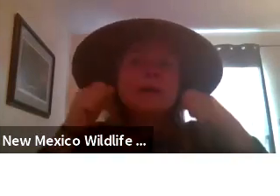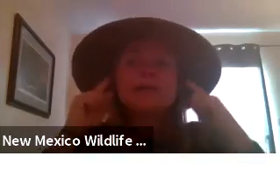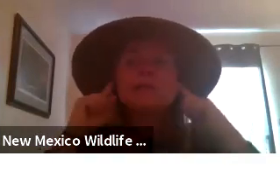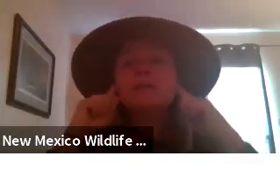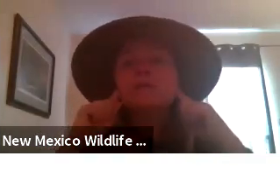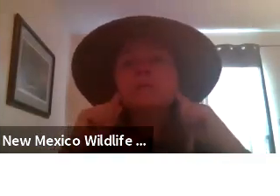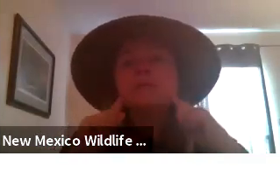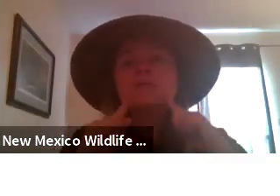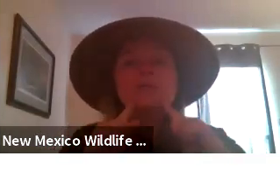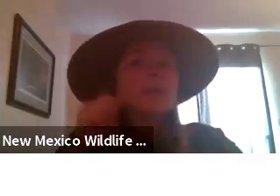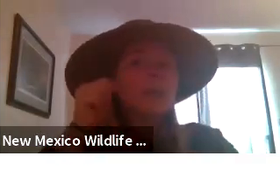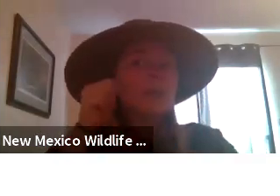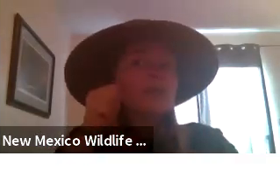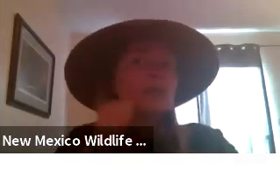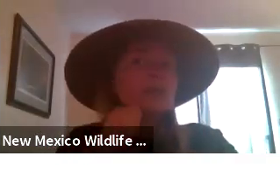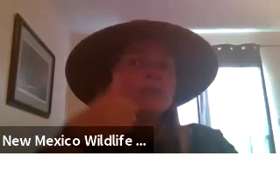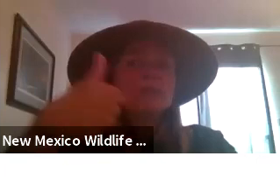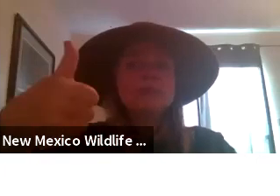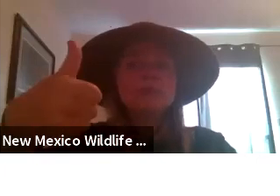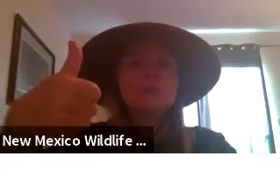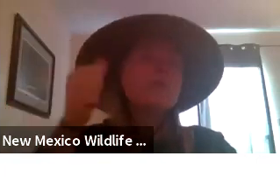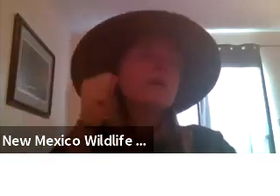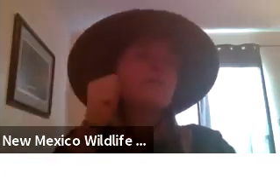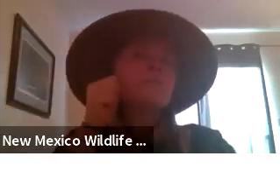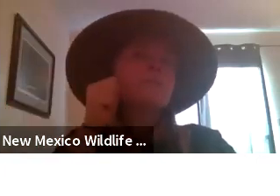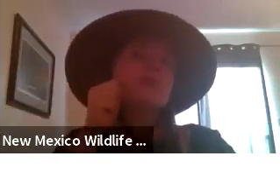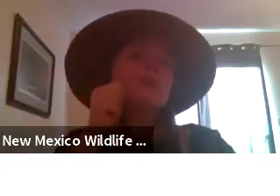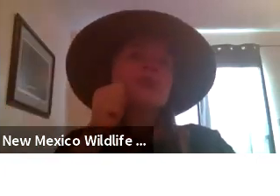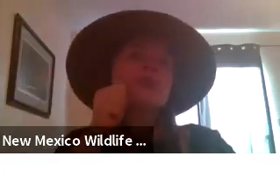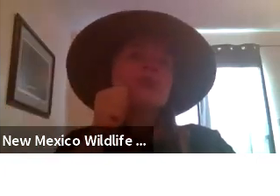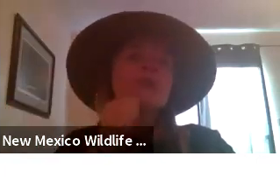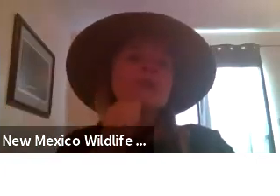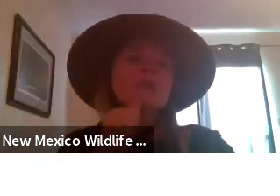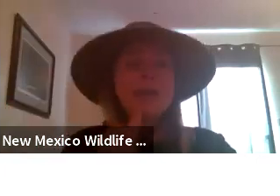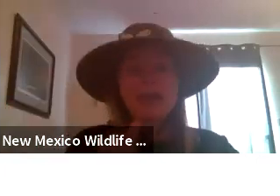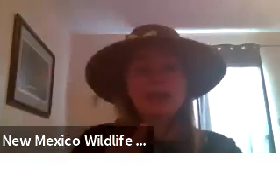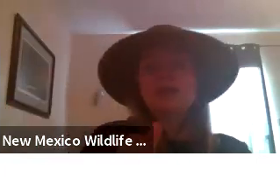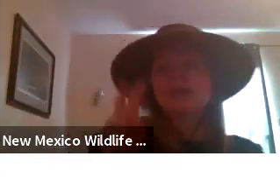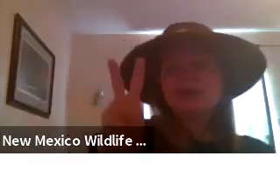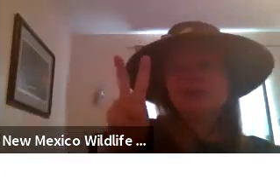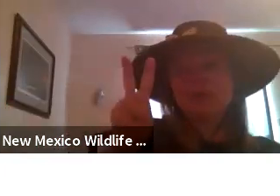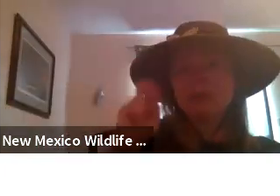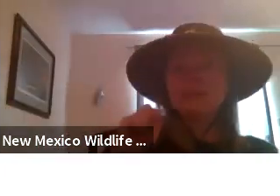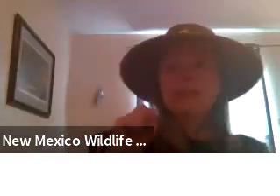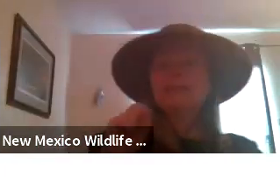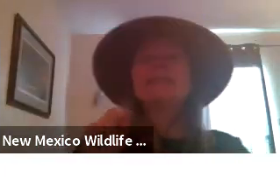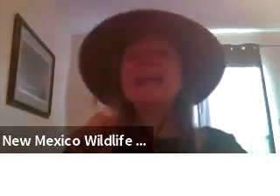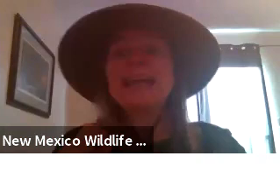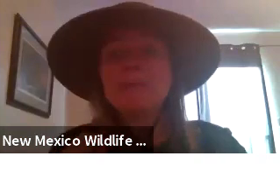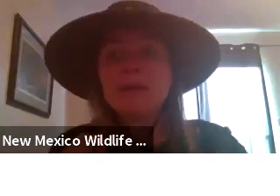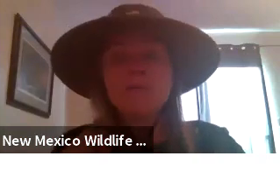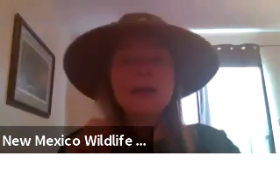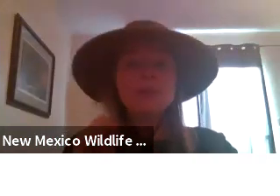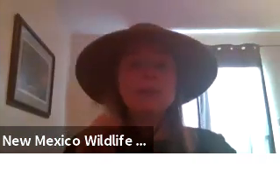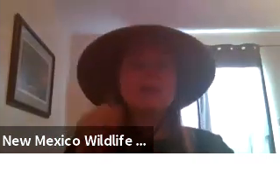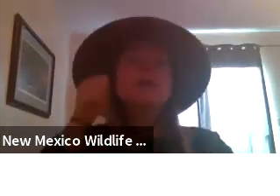wear bonnets and there would be a string here. Girl, just with your thumb. Girl. And two girls in the